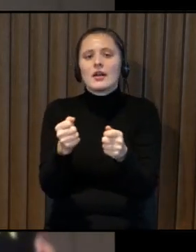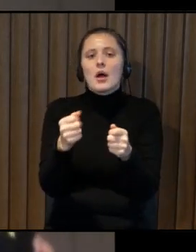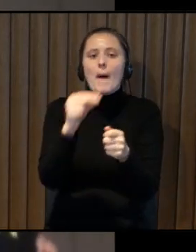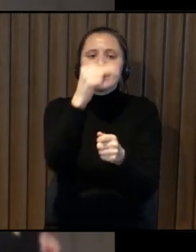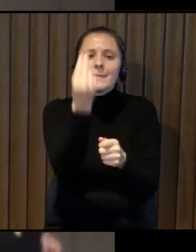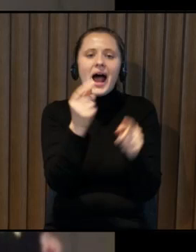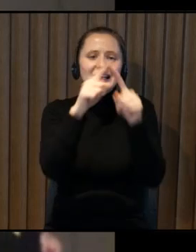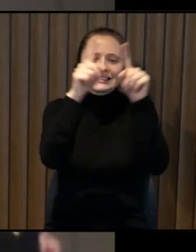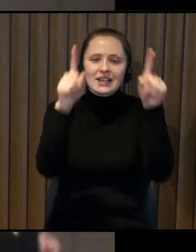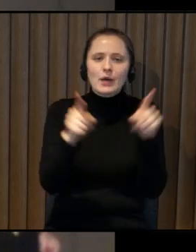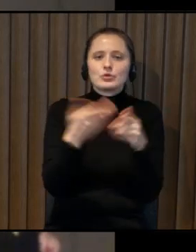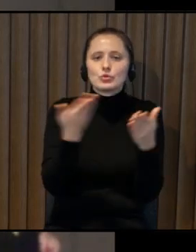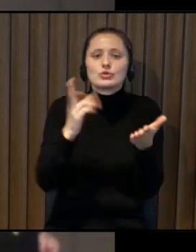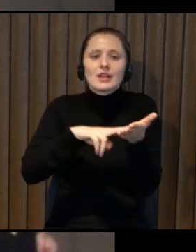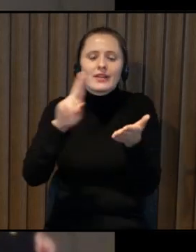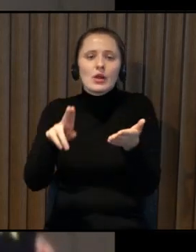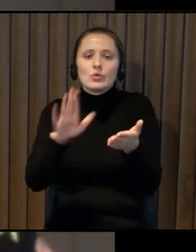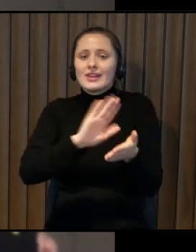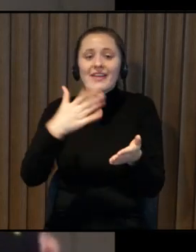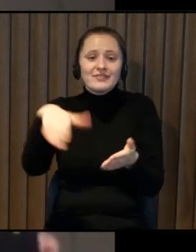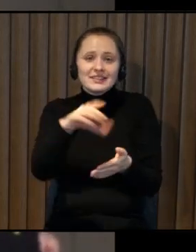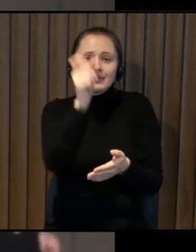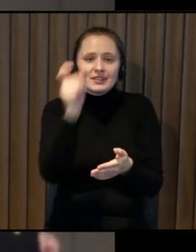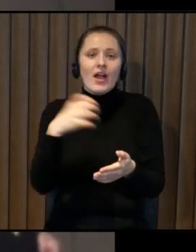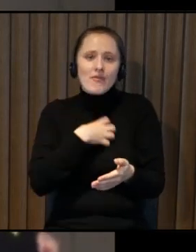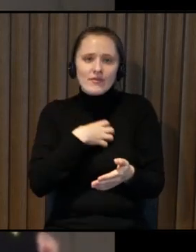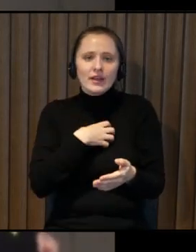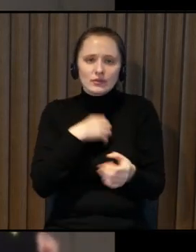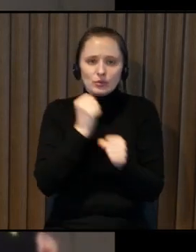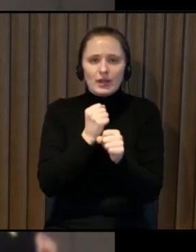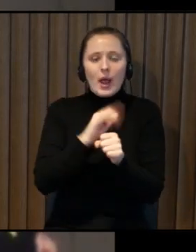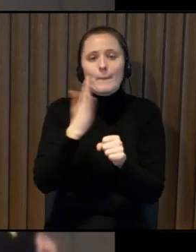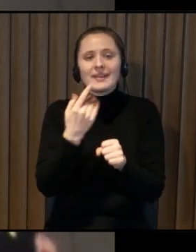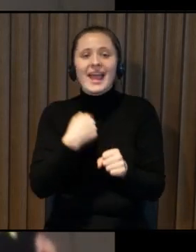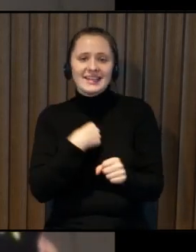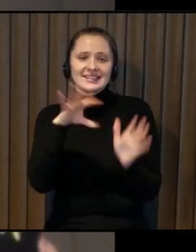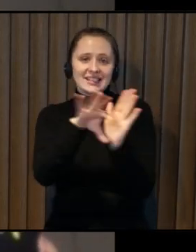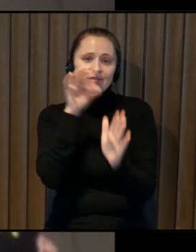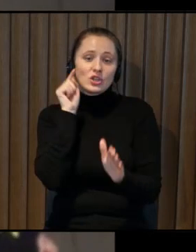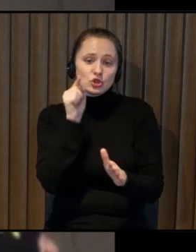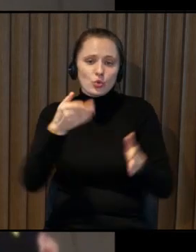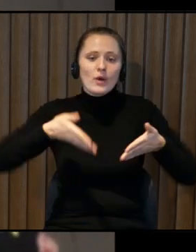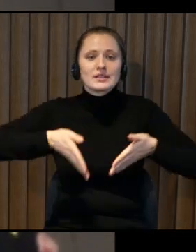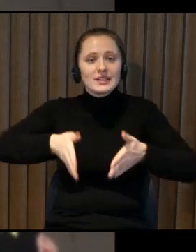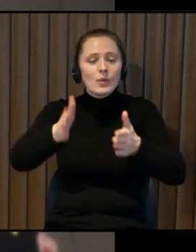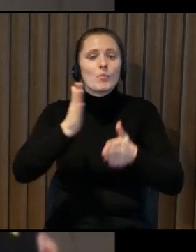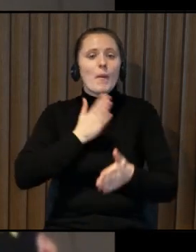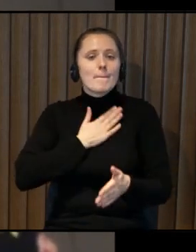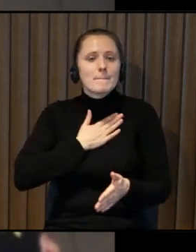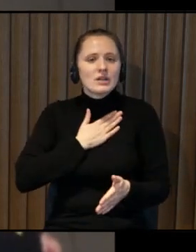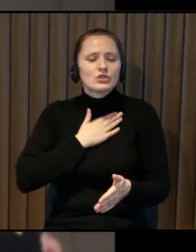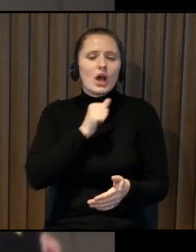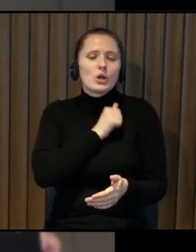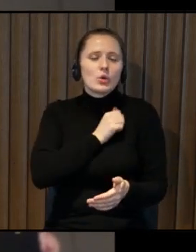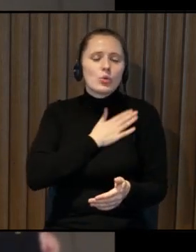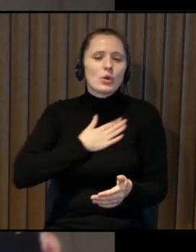and we can touch them. And of course, not all of the people have to do it, but I have chosen to take this way, and I